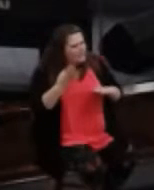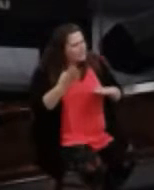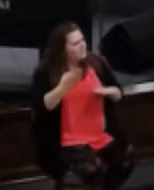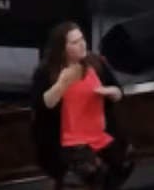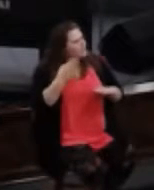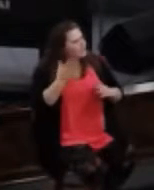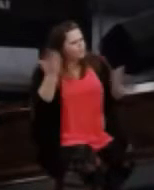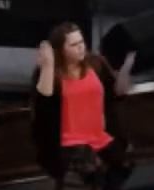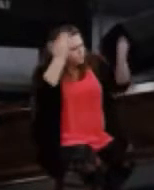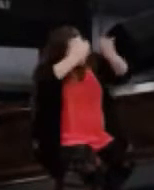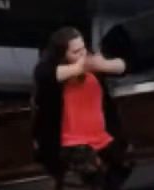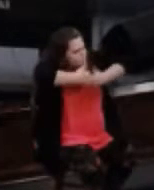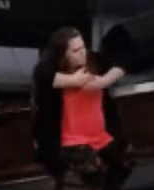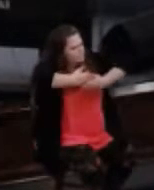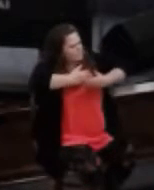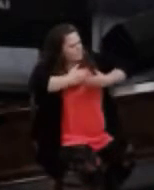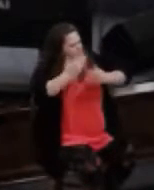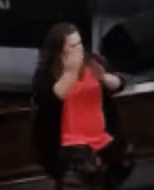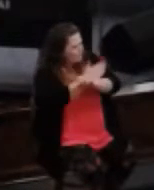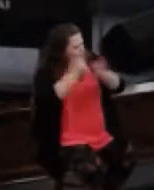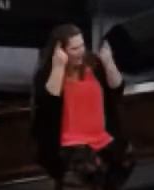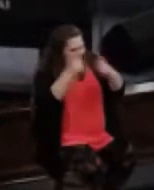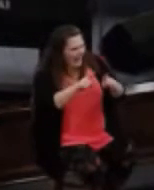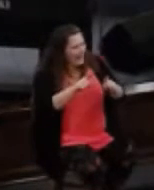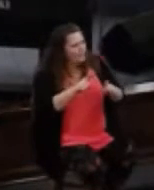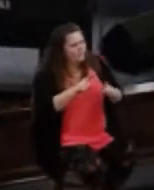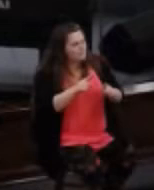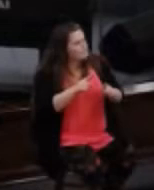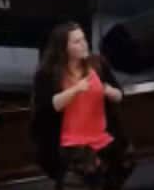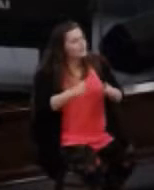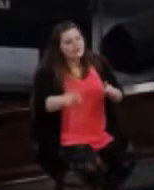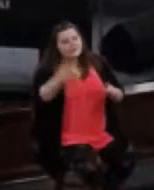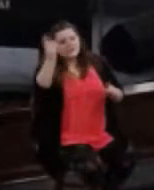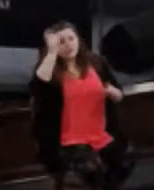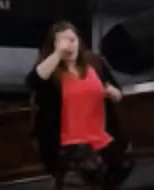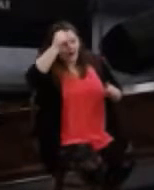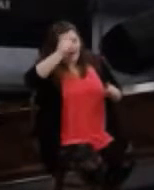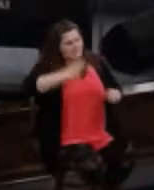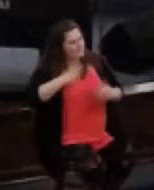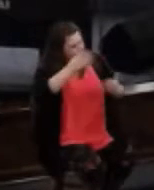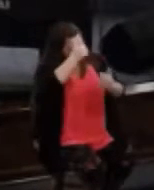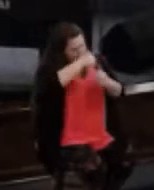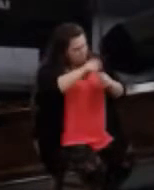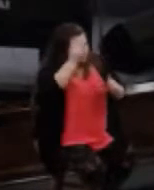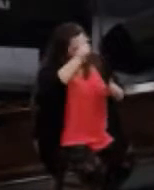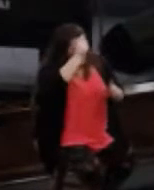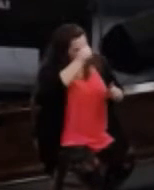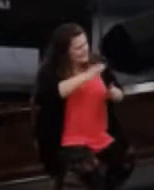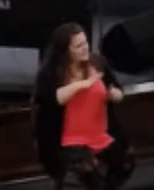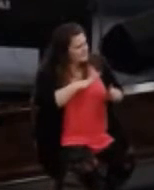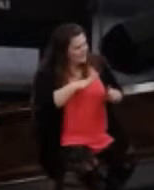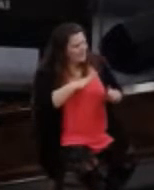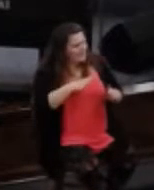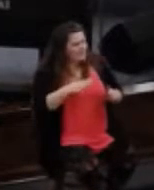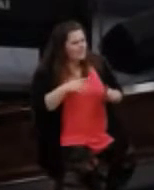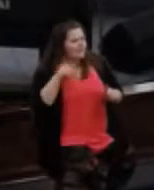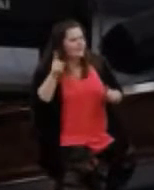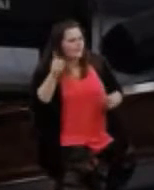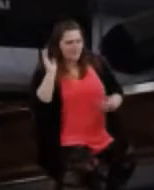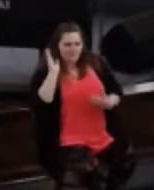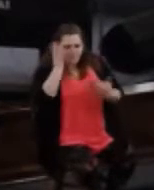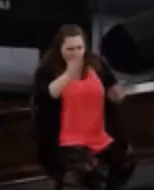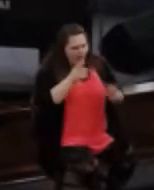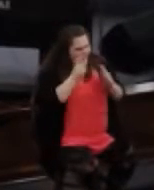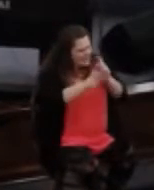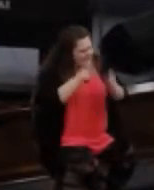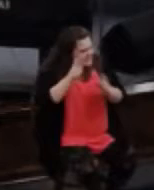foreshadowed way before it happened by something that the wise men brought to him. You remember the wise men, you know, and they brought these